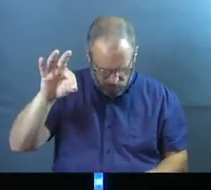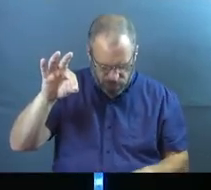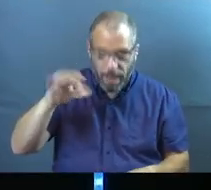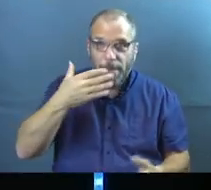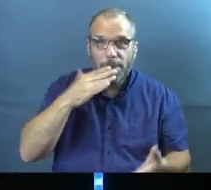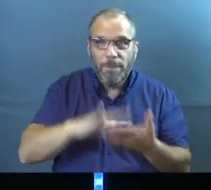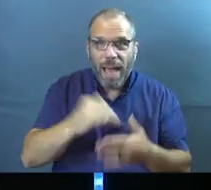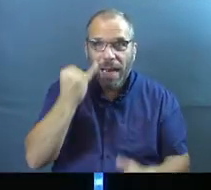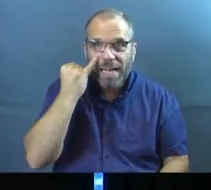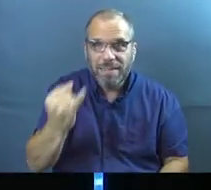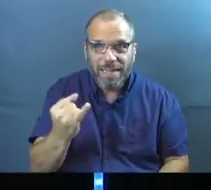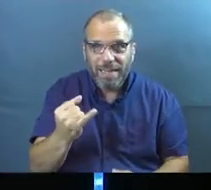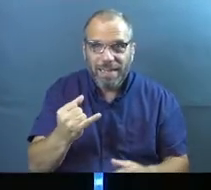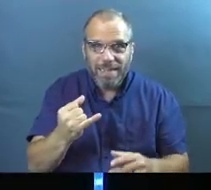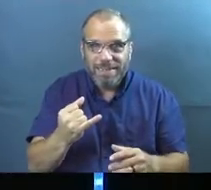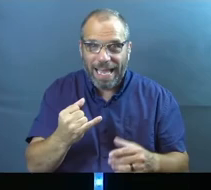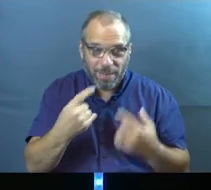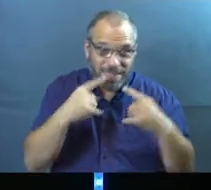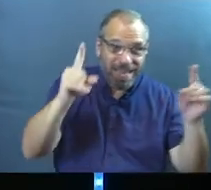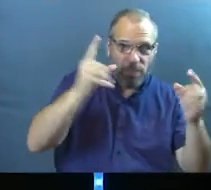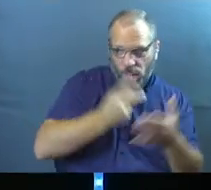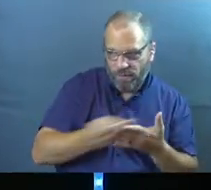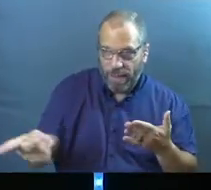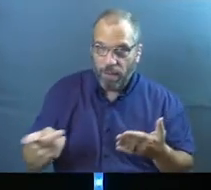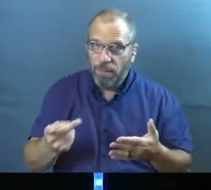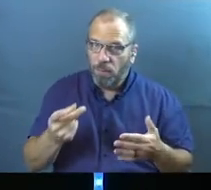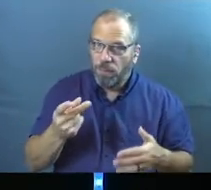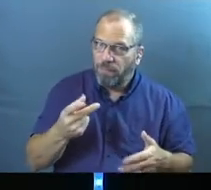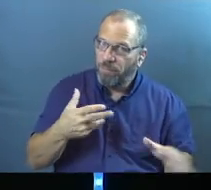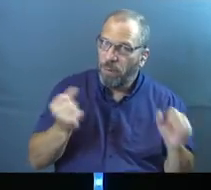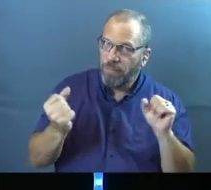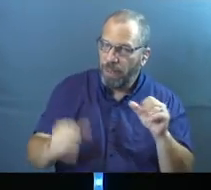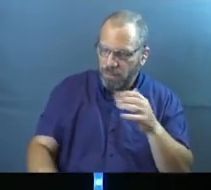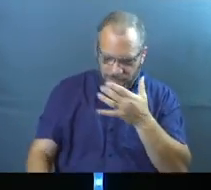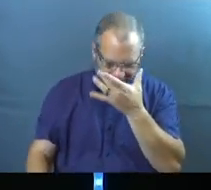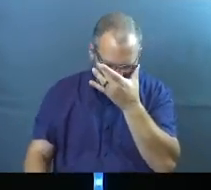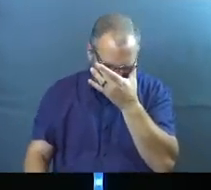always a bad idea. That can go south real quick.